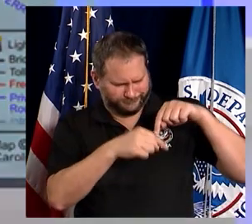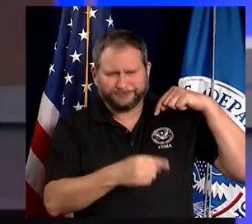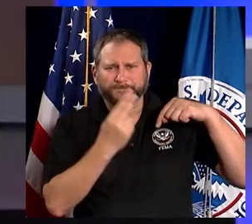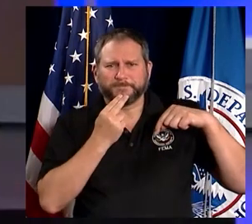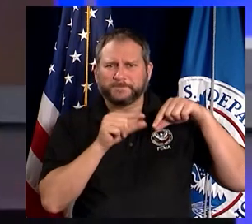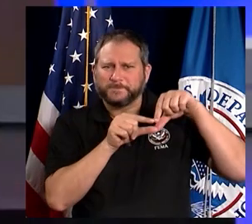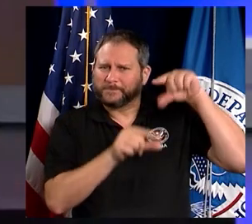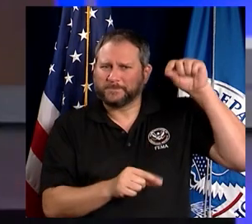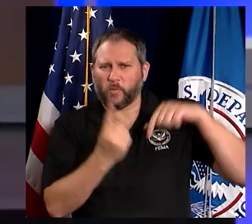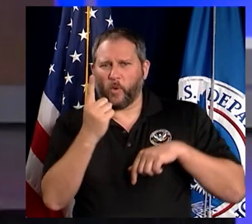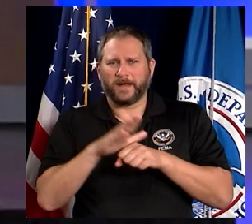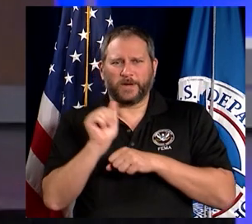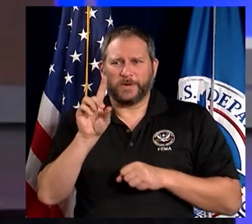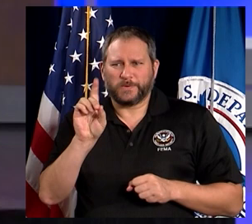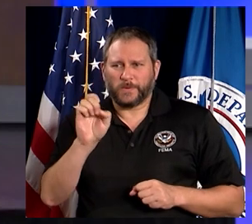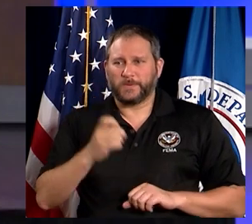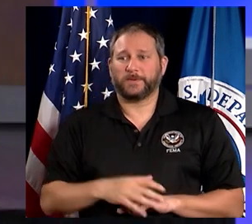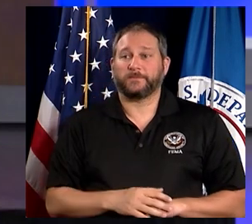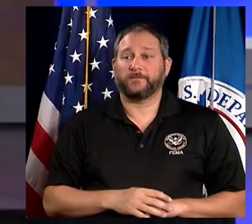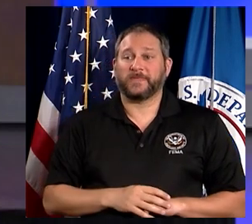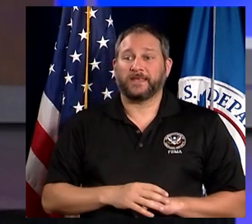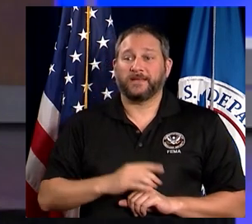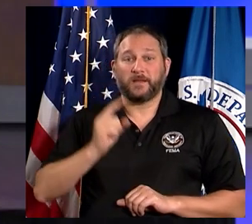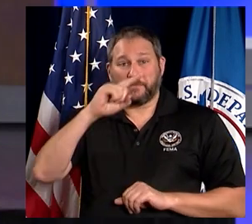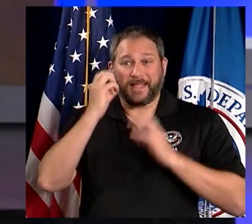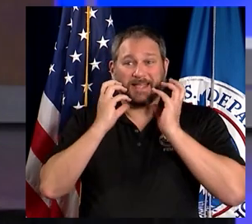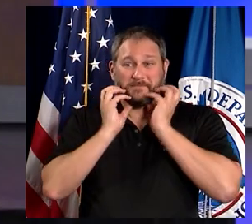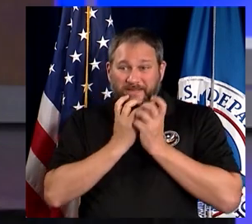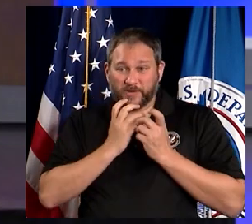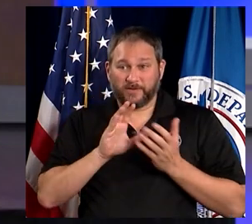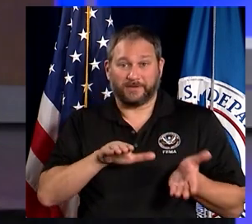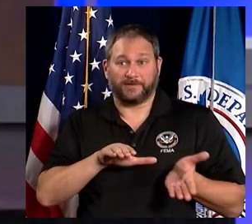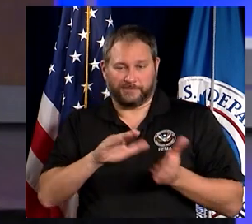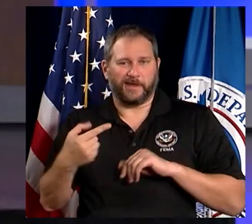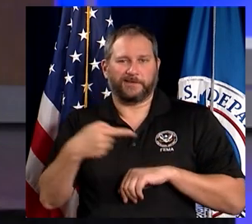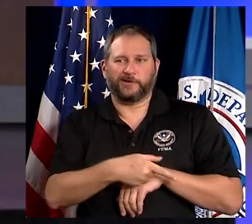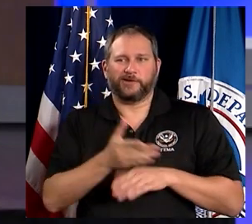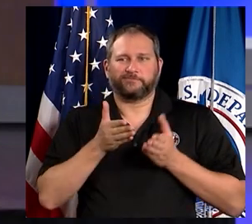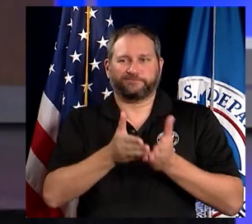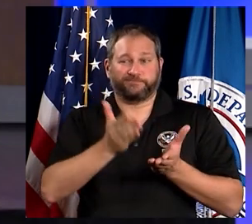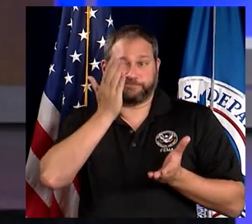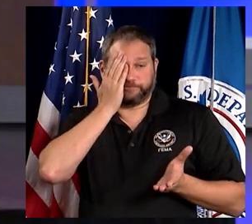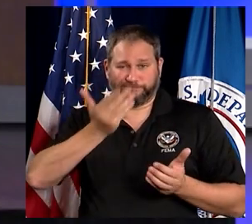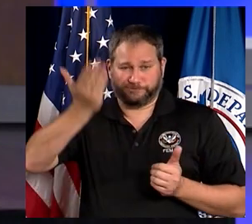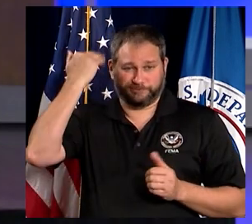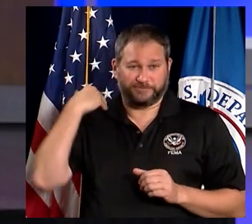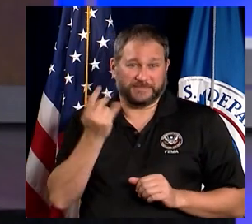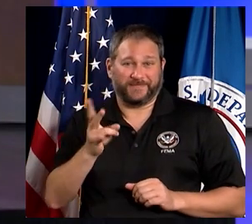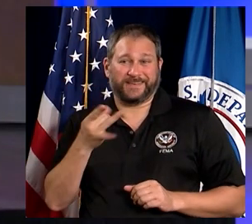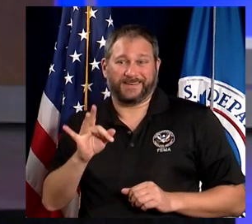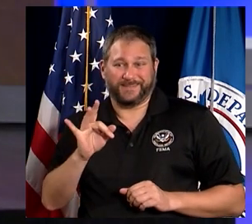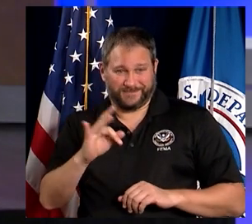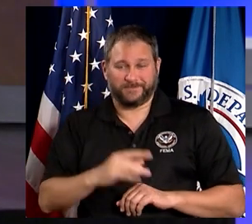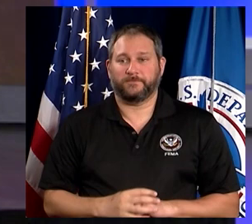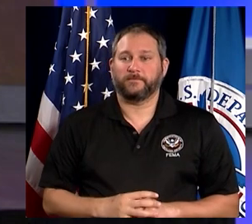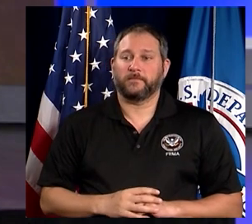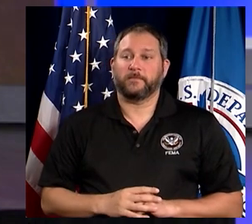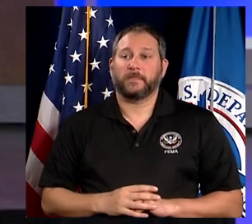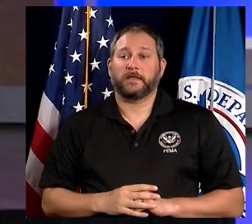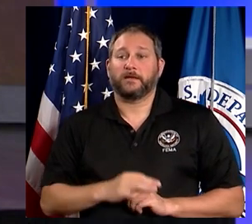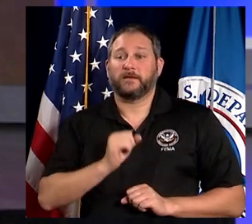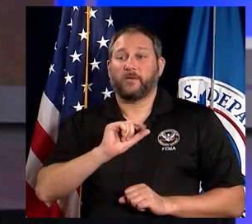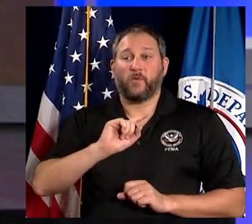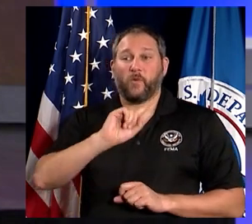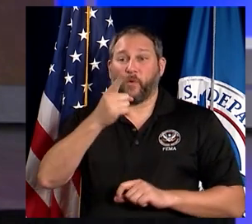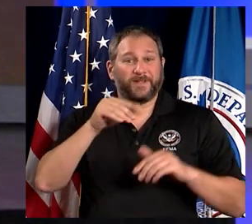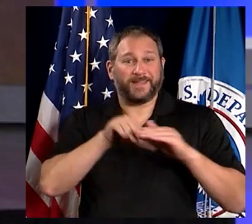1718. Access is only possible by ferry, private boat, or private plane. It's at the